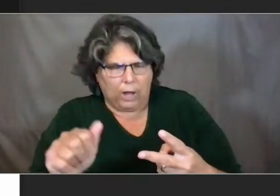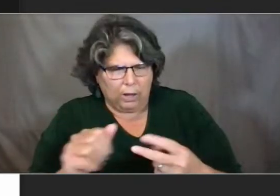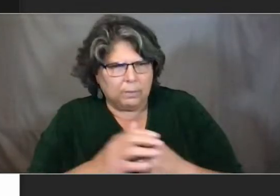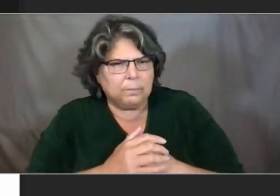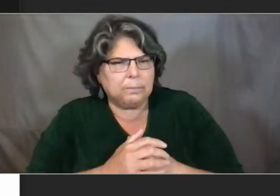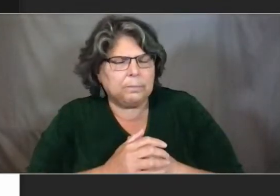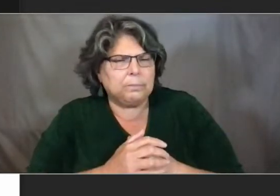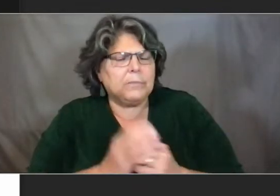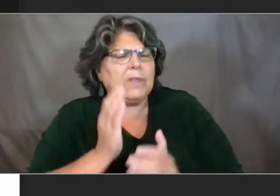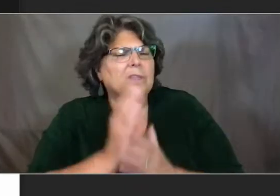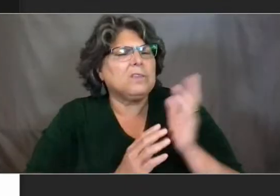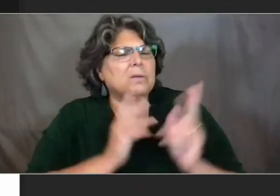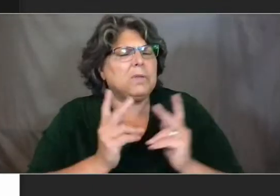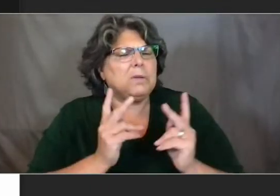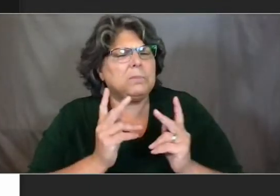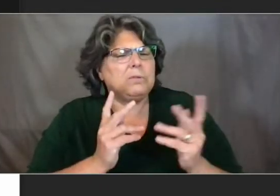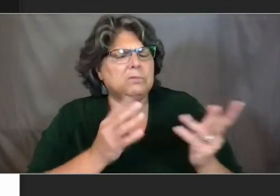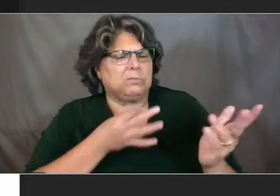that were